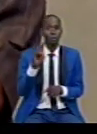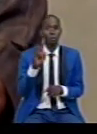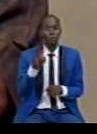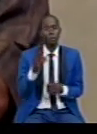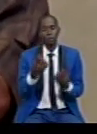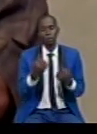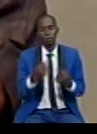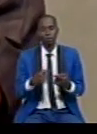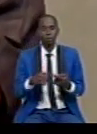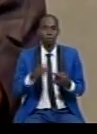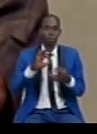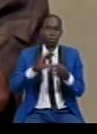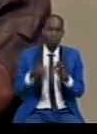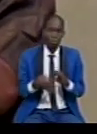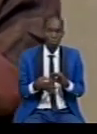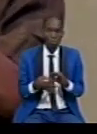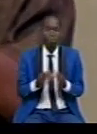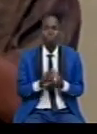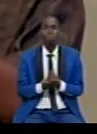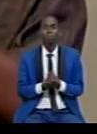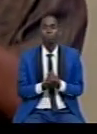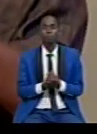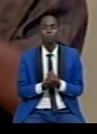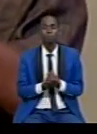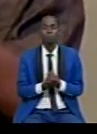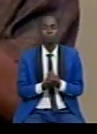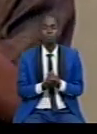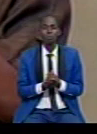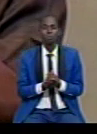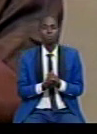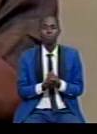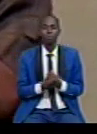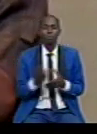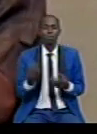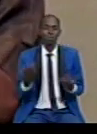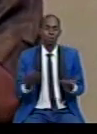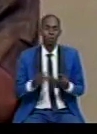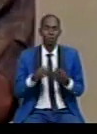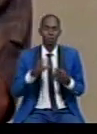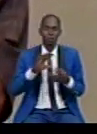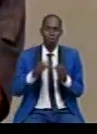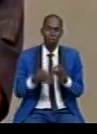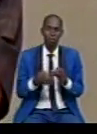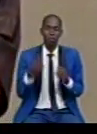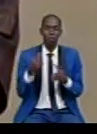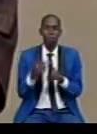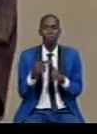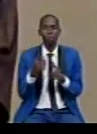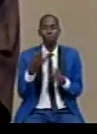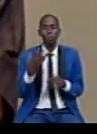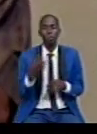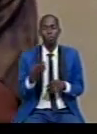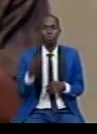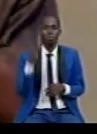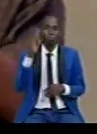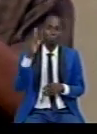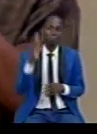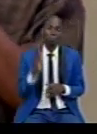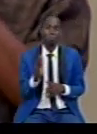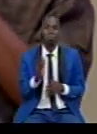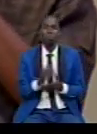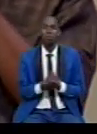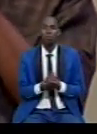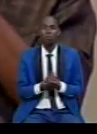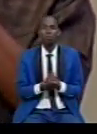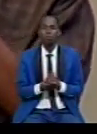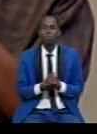interpret, because Ibira is in live transmission, to come and interpret message over here. That is power night. After the